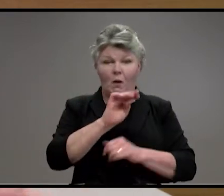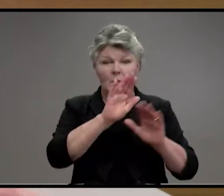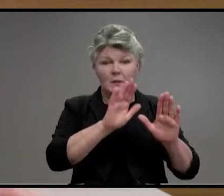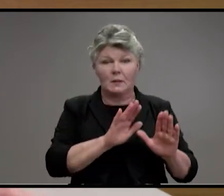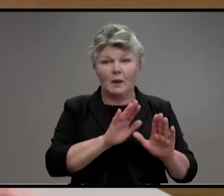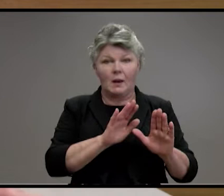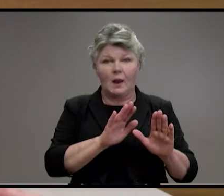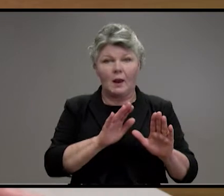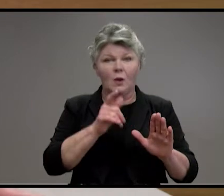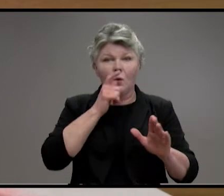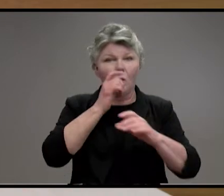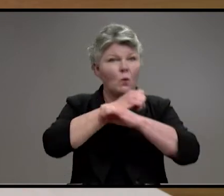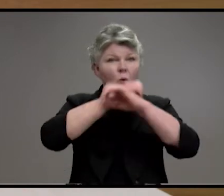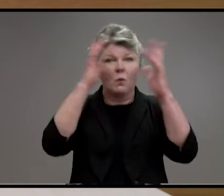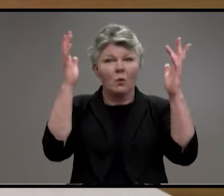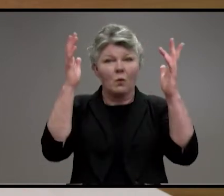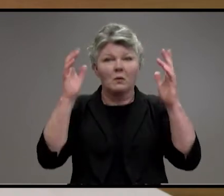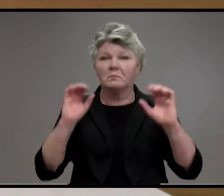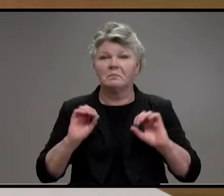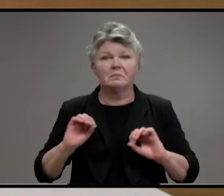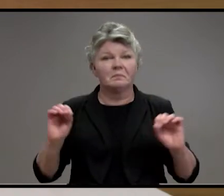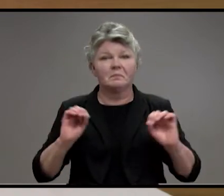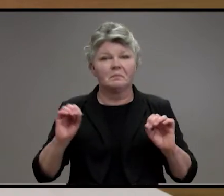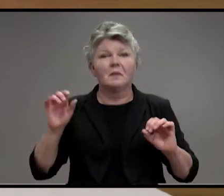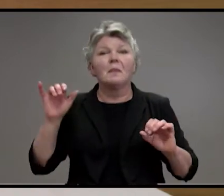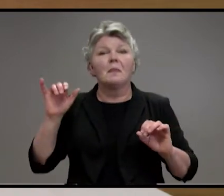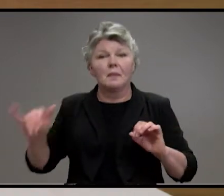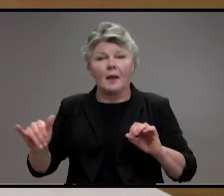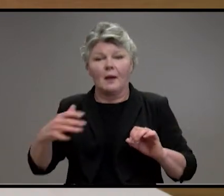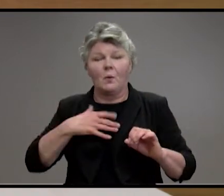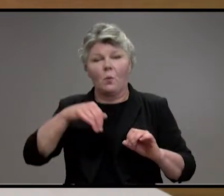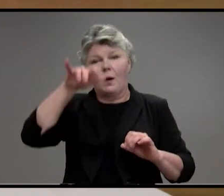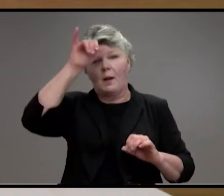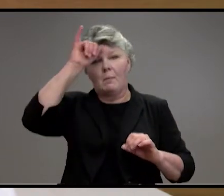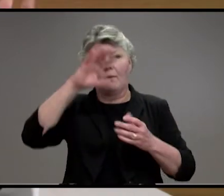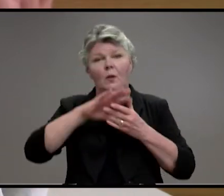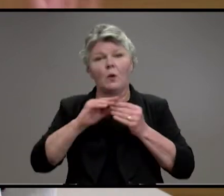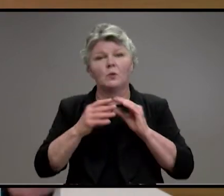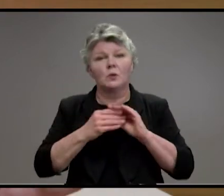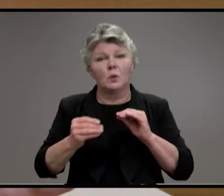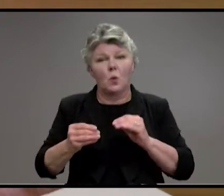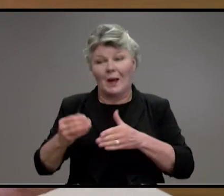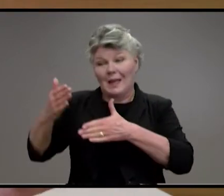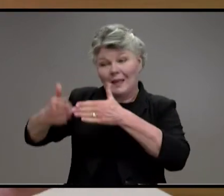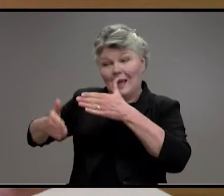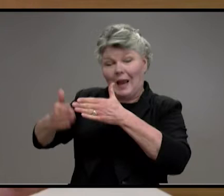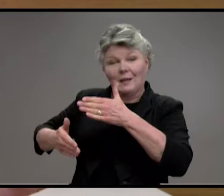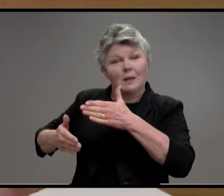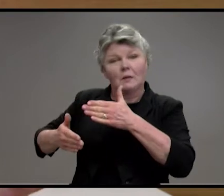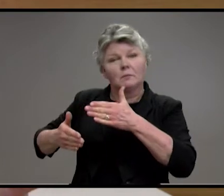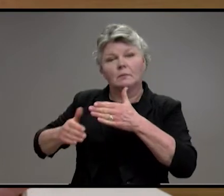No one. It is a white buffalo story. The ending is unexpected,